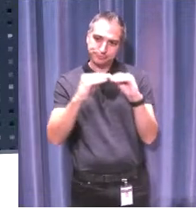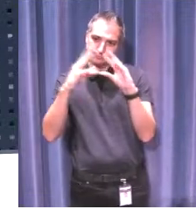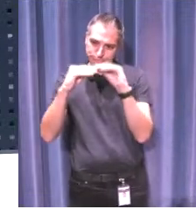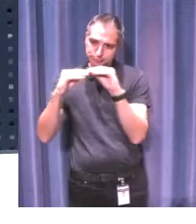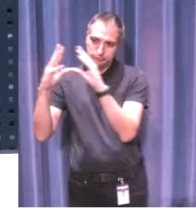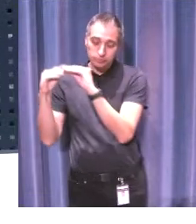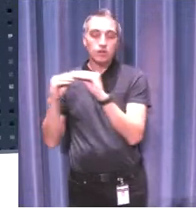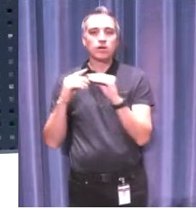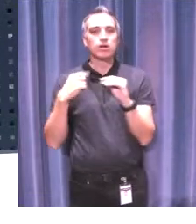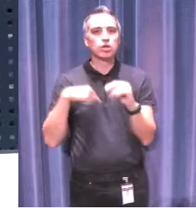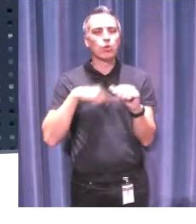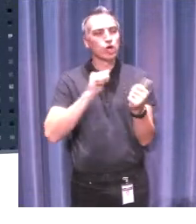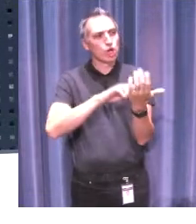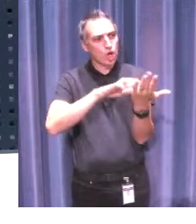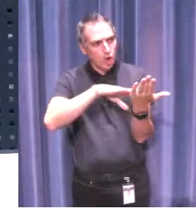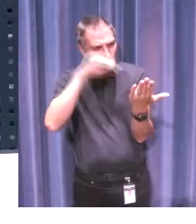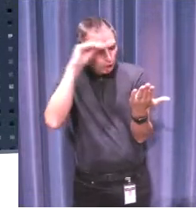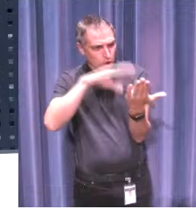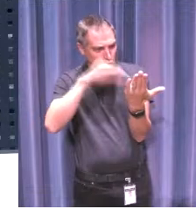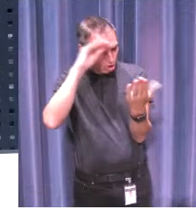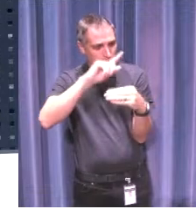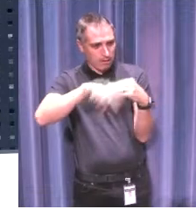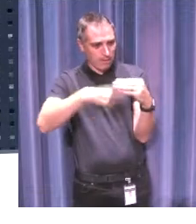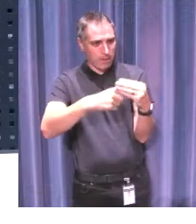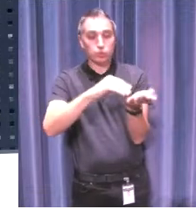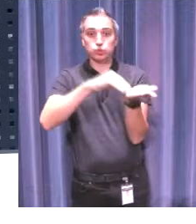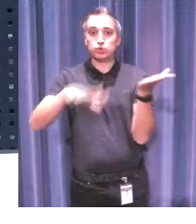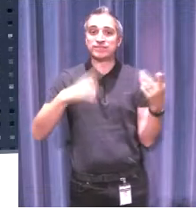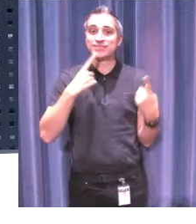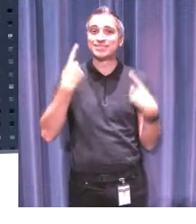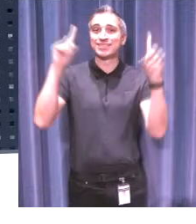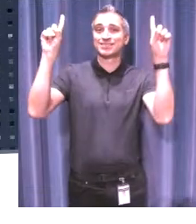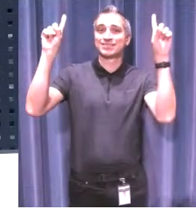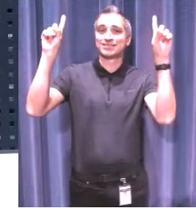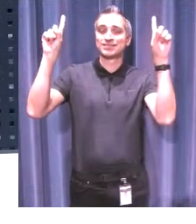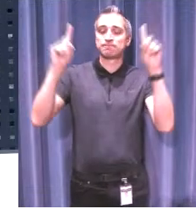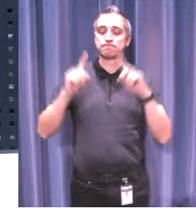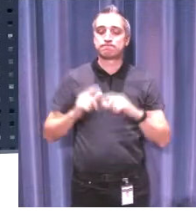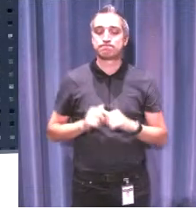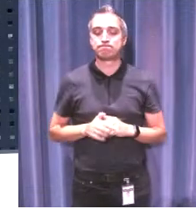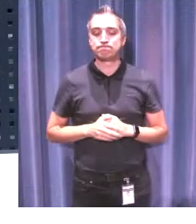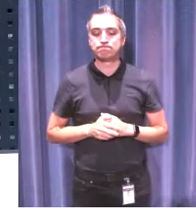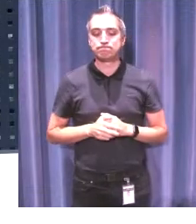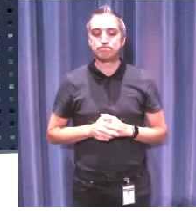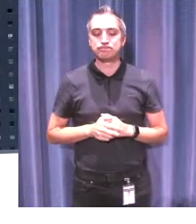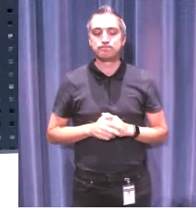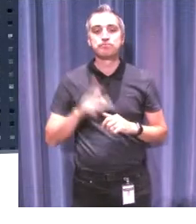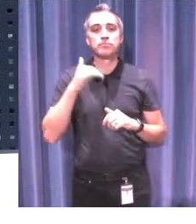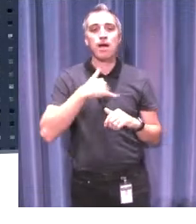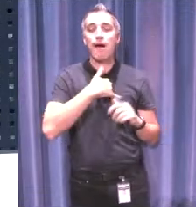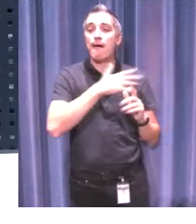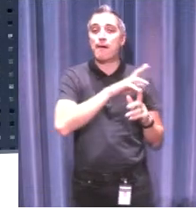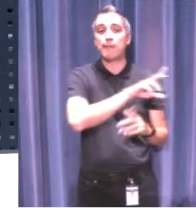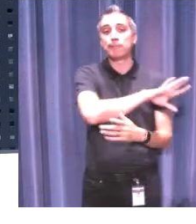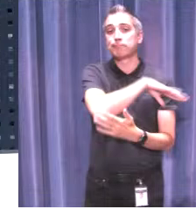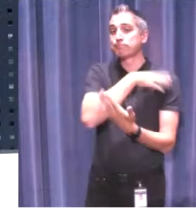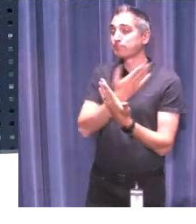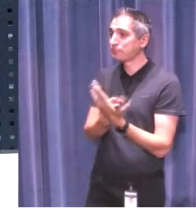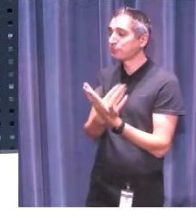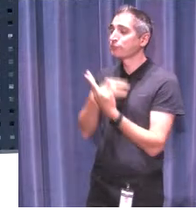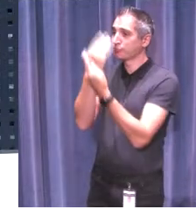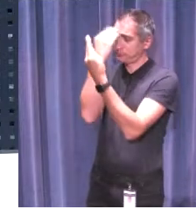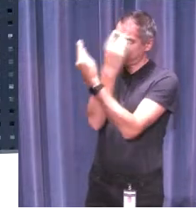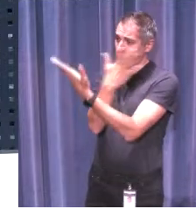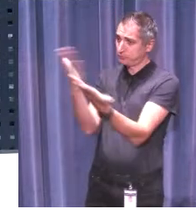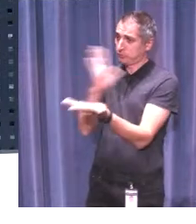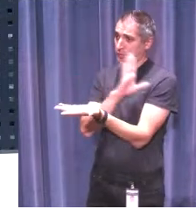to be all that we could be in student success. And then I reported to the board. I made sure that